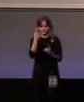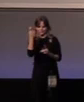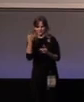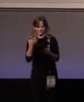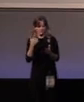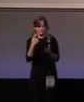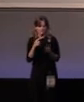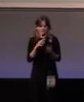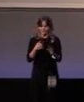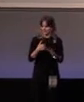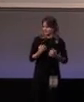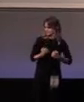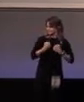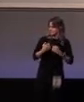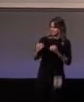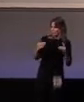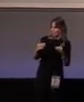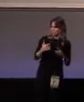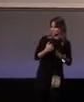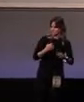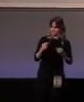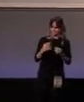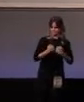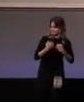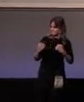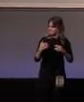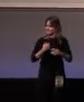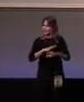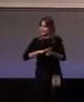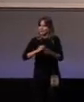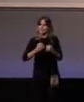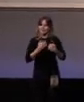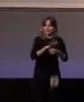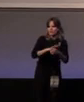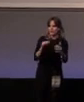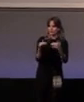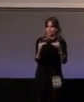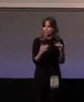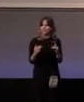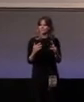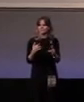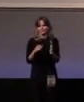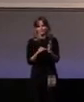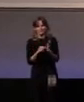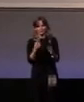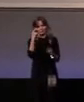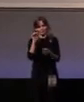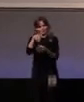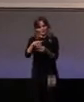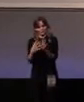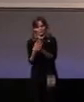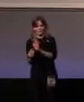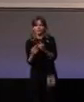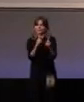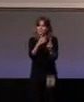wars in indisch in station in station models op een reading behept to think about that which